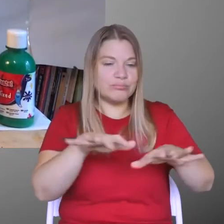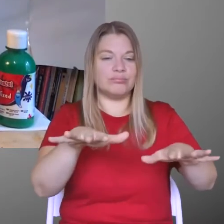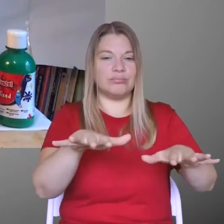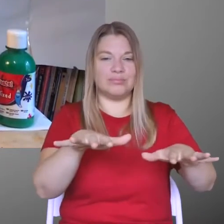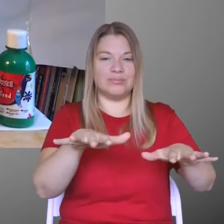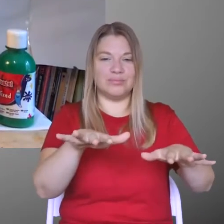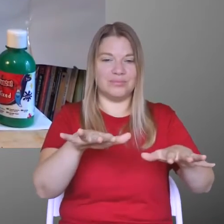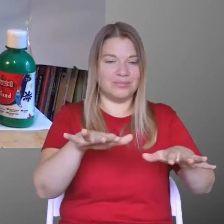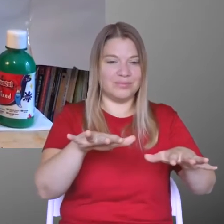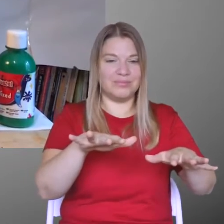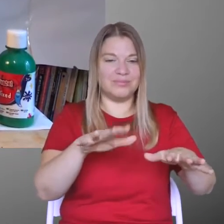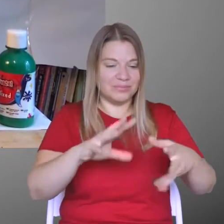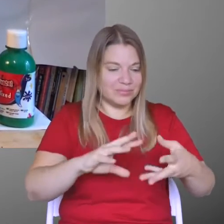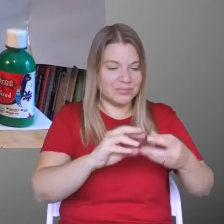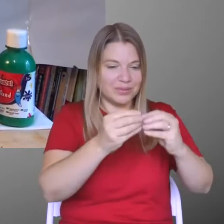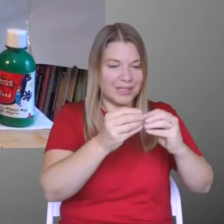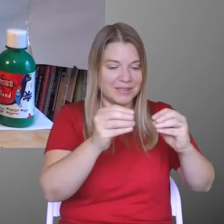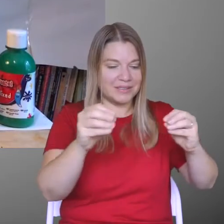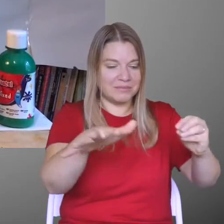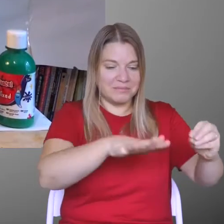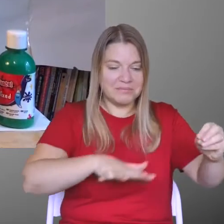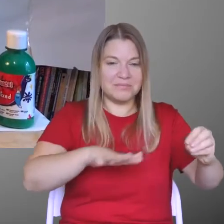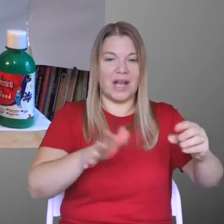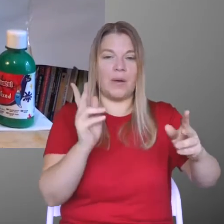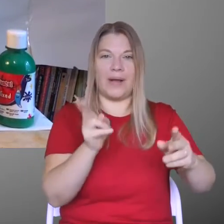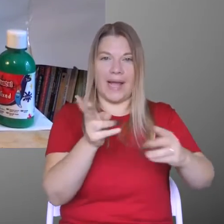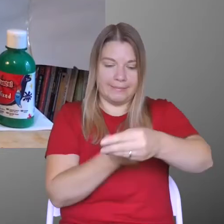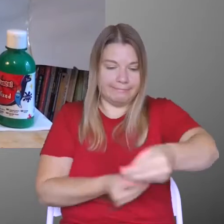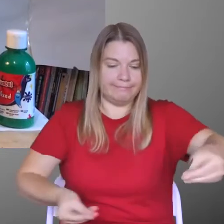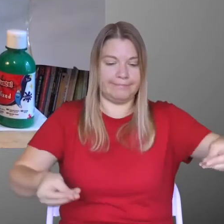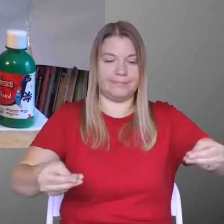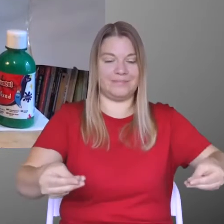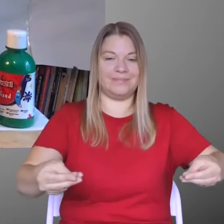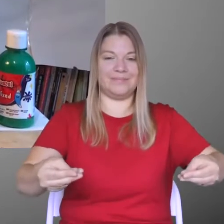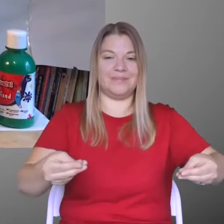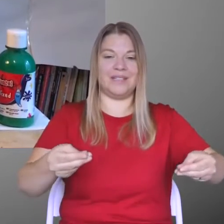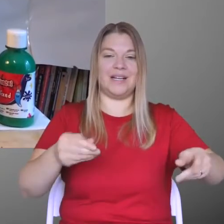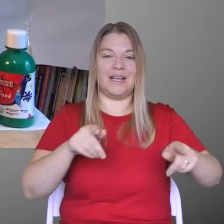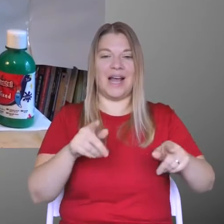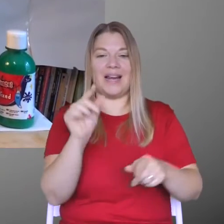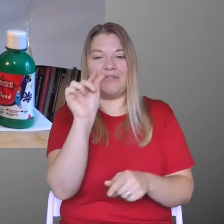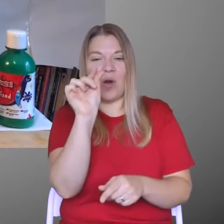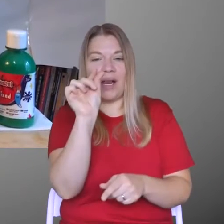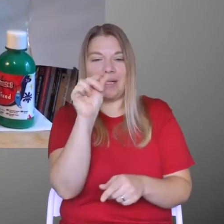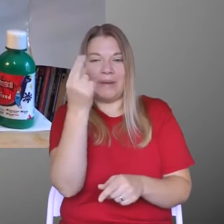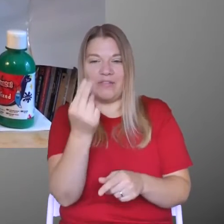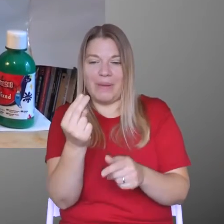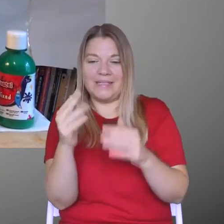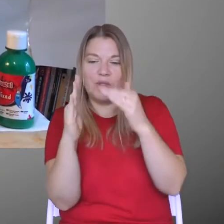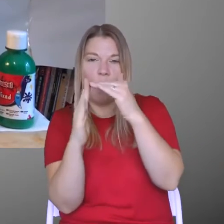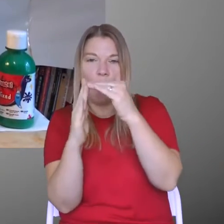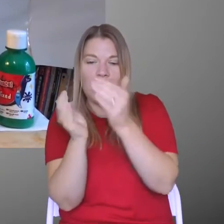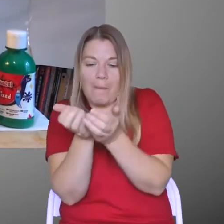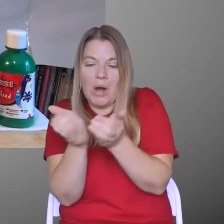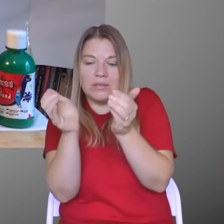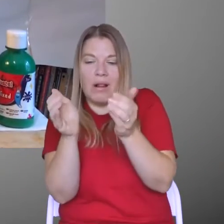shapes forming on the paper. I've turned the paper around again, and I'm just going to attack this small puddle of paint in the corner with a 1, 2,